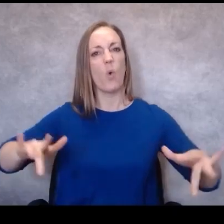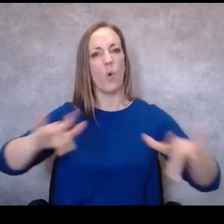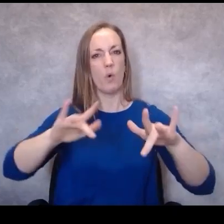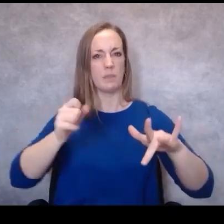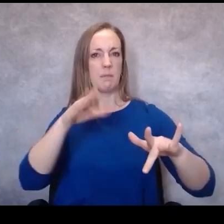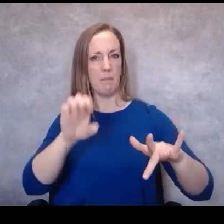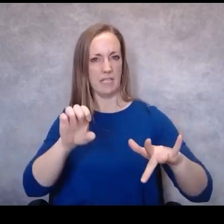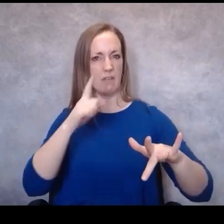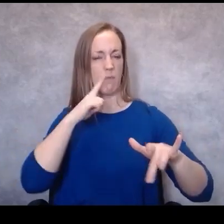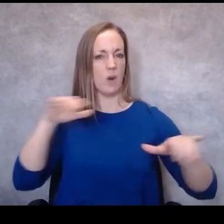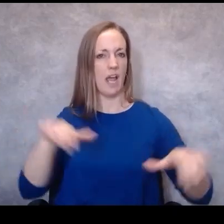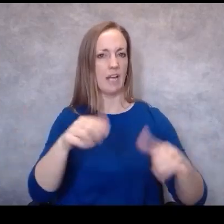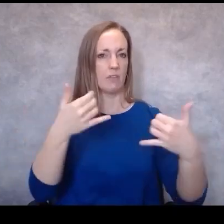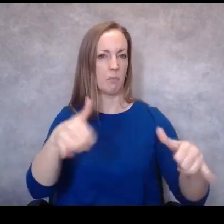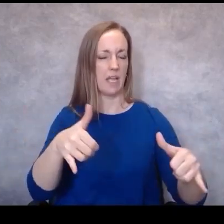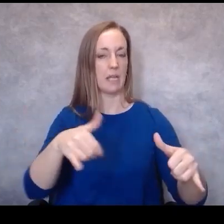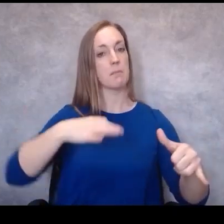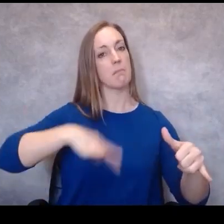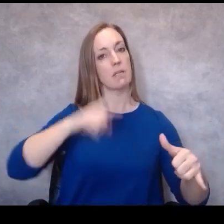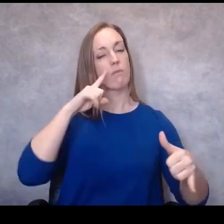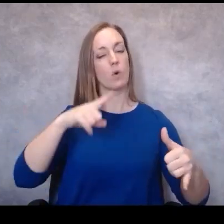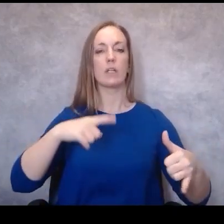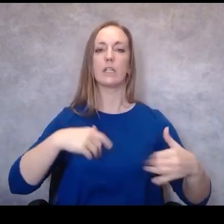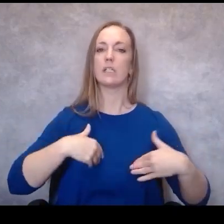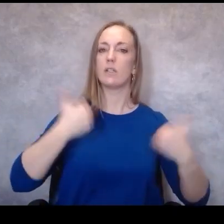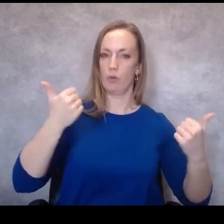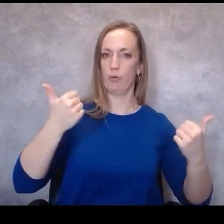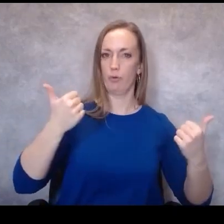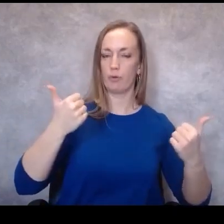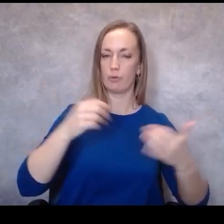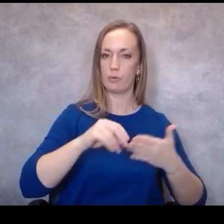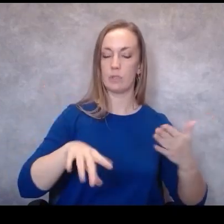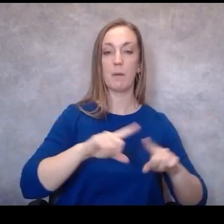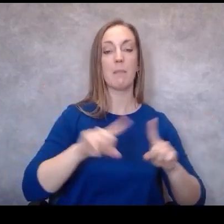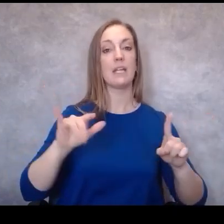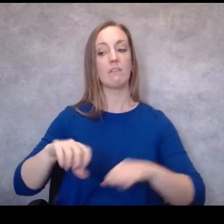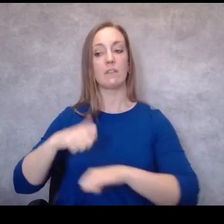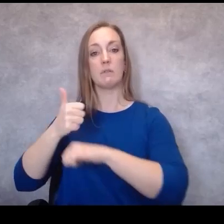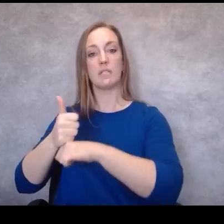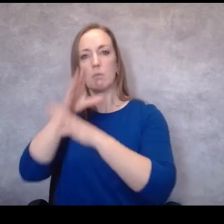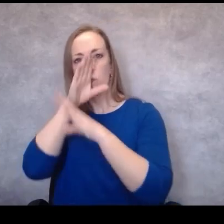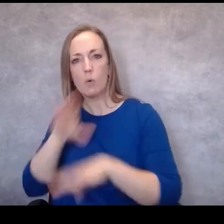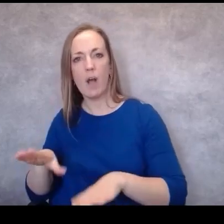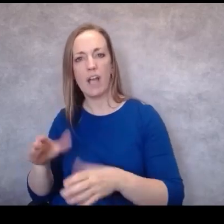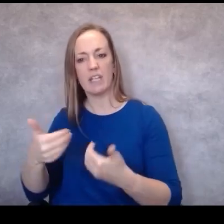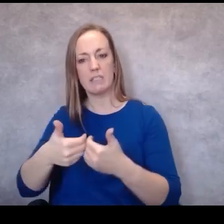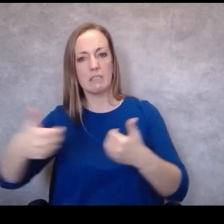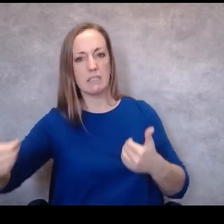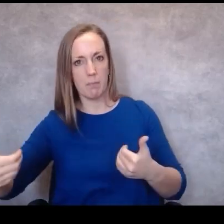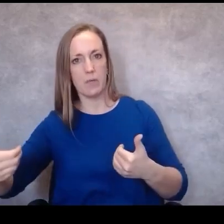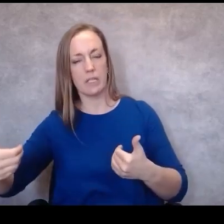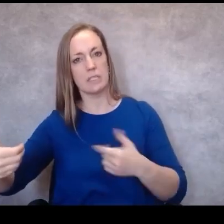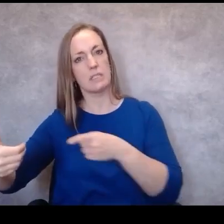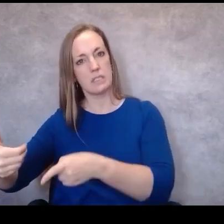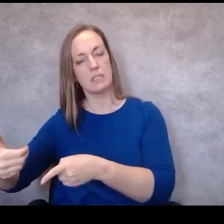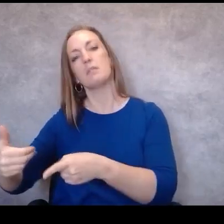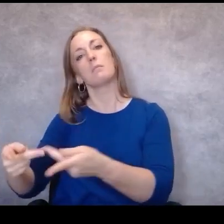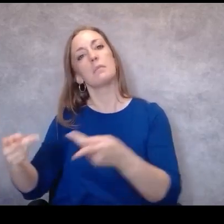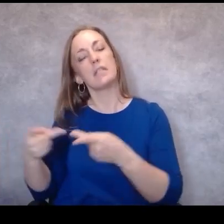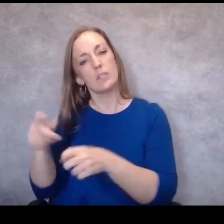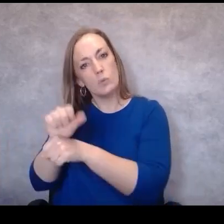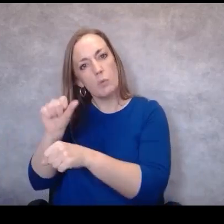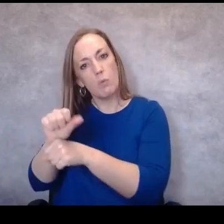classroom, while creating a quiet, independent workspace away from the group for any student to access when needed may be